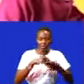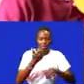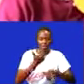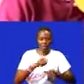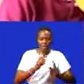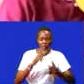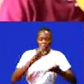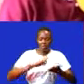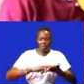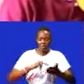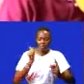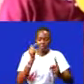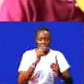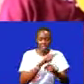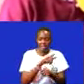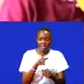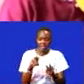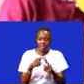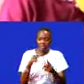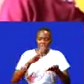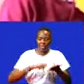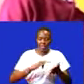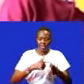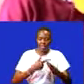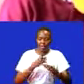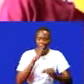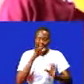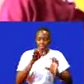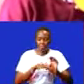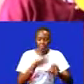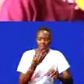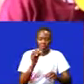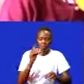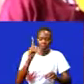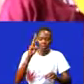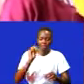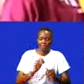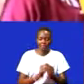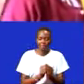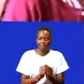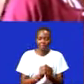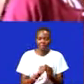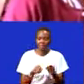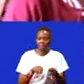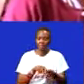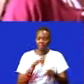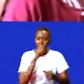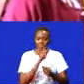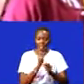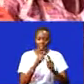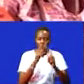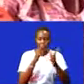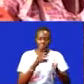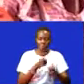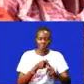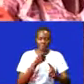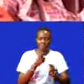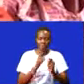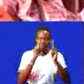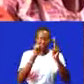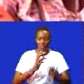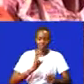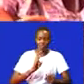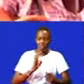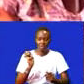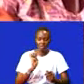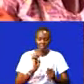ODM, mundo choko ndende kumok machigni kodi kendo ndekre kaka jo ODM. Jose Fred Bende osingo ne Uganda uo Kisumu East,